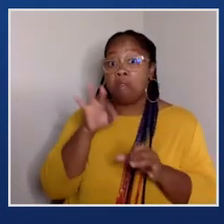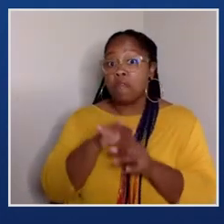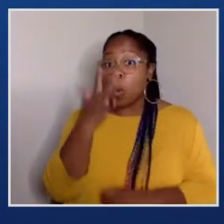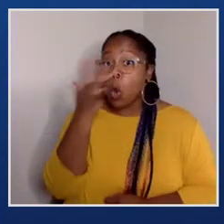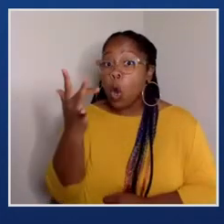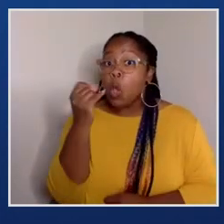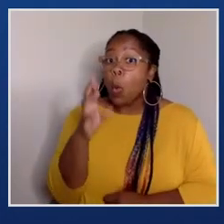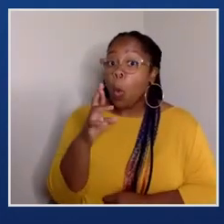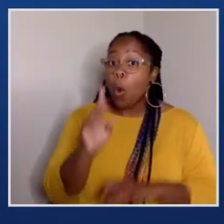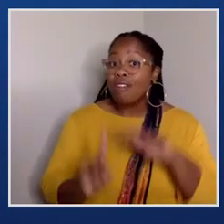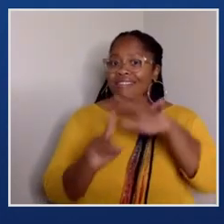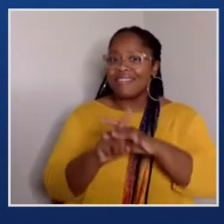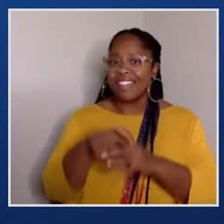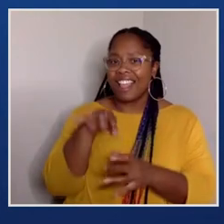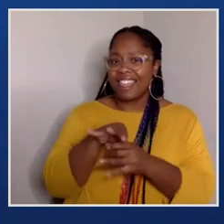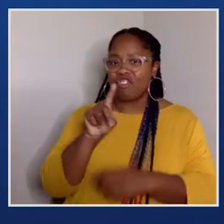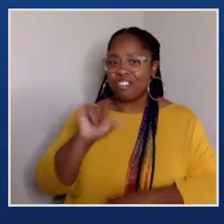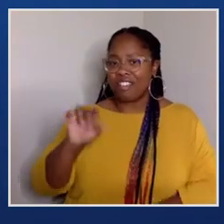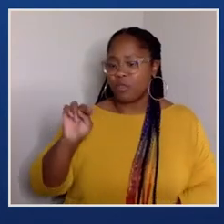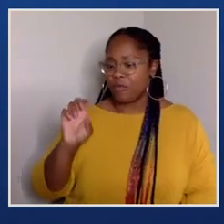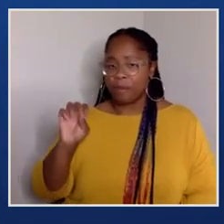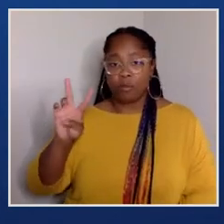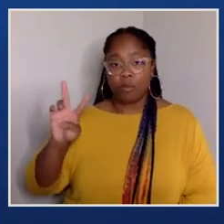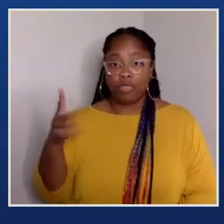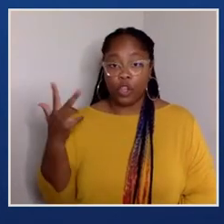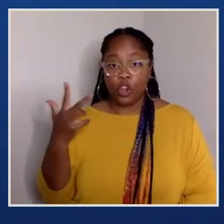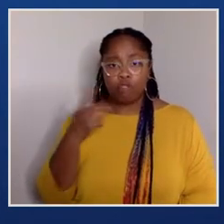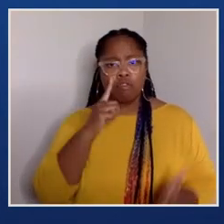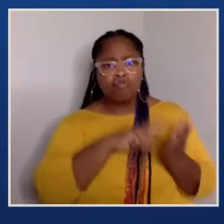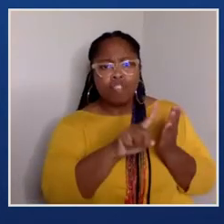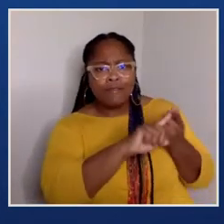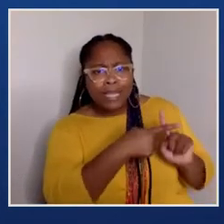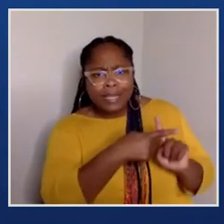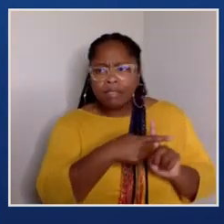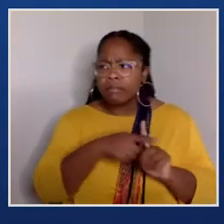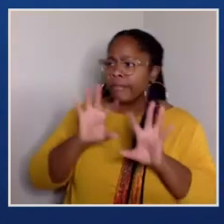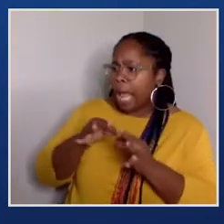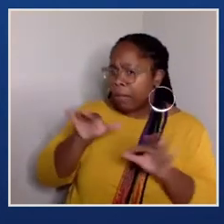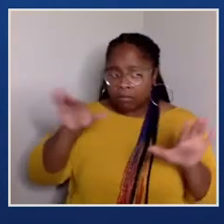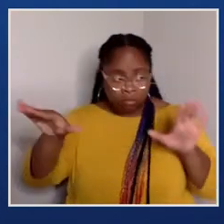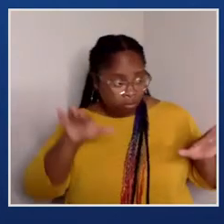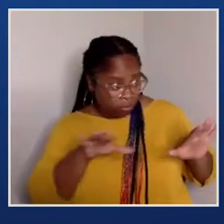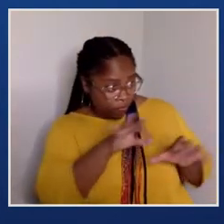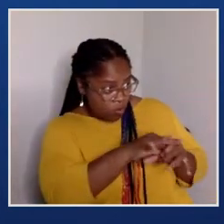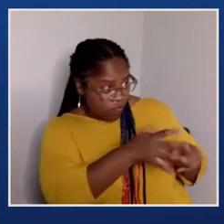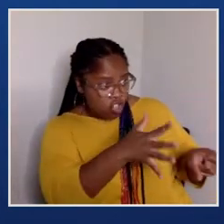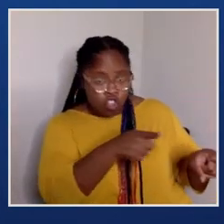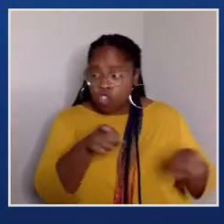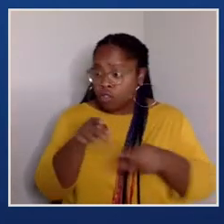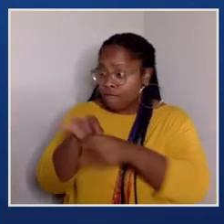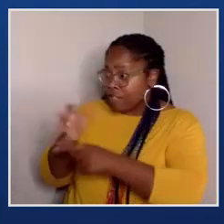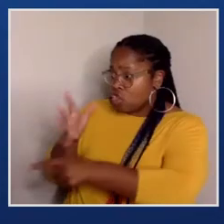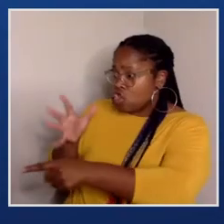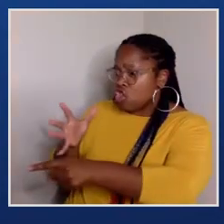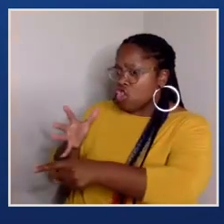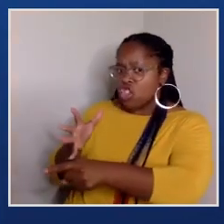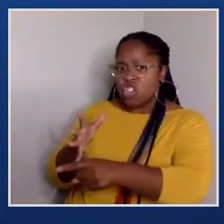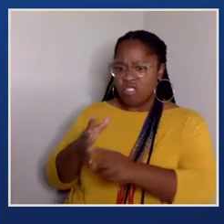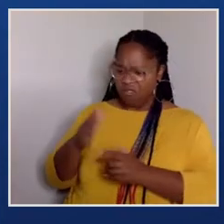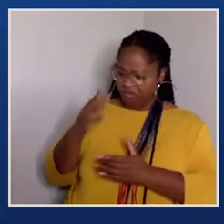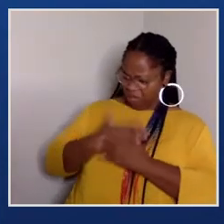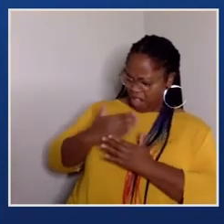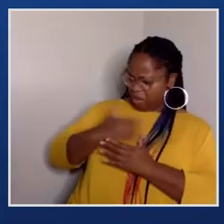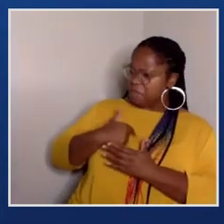your friends and family and make sure they vote too. I'm serious. If they messing with you, they need to vote too,